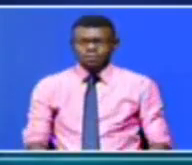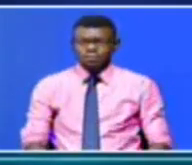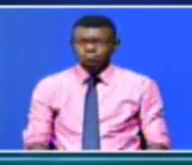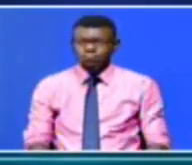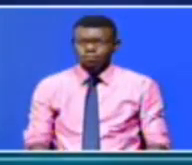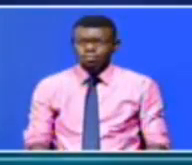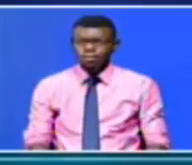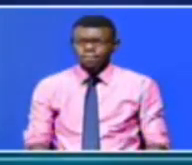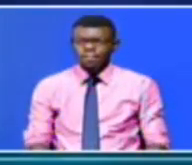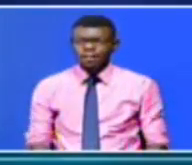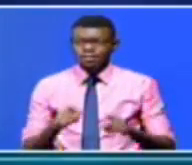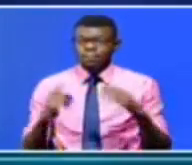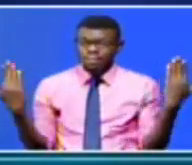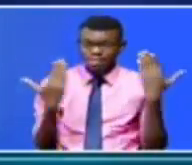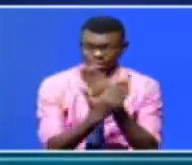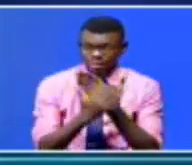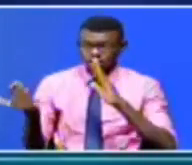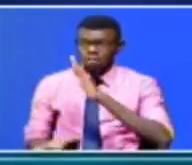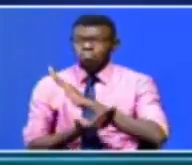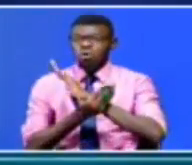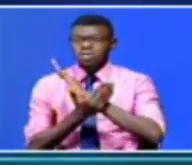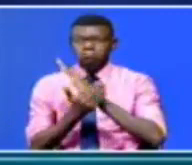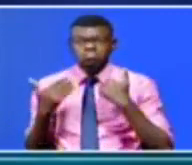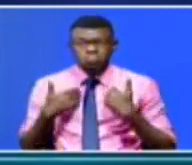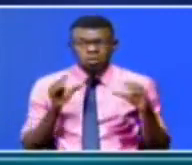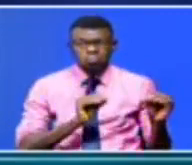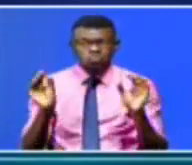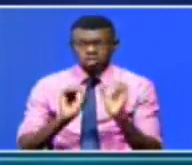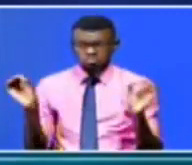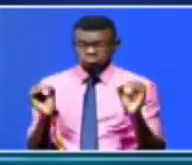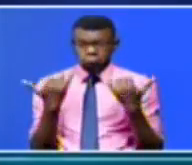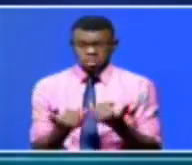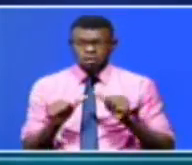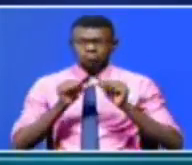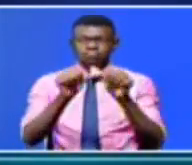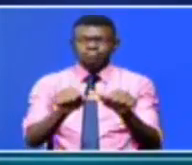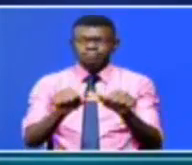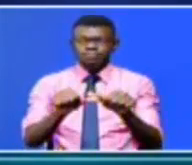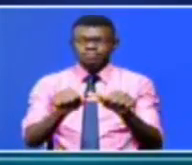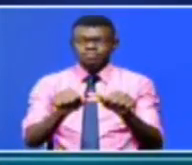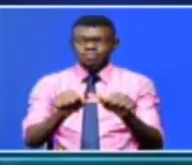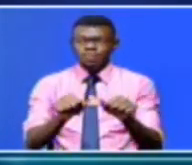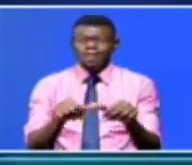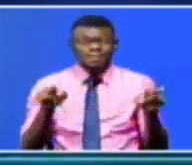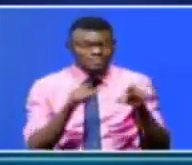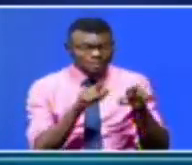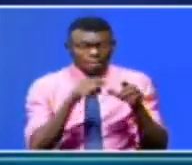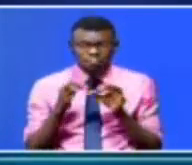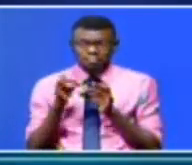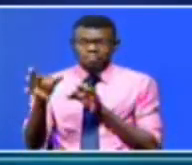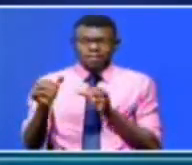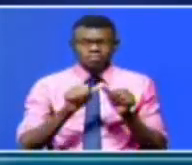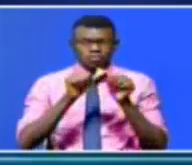That the nationwide dusk to dawn curfew that is currently in force shall also be